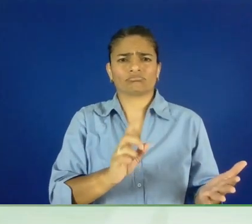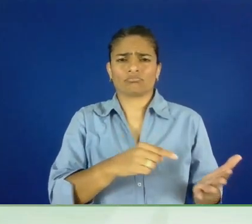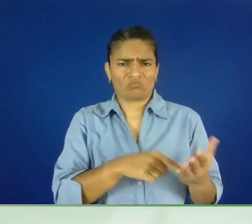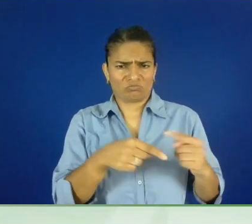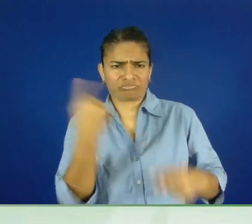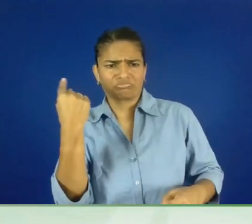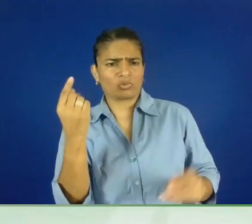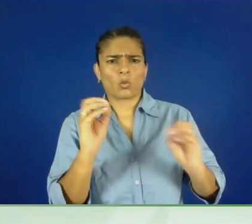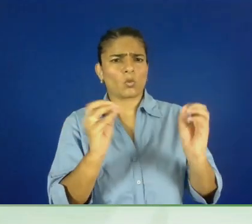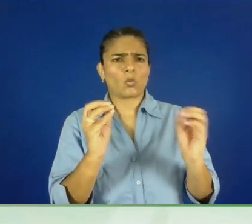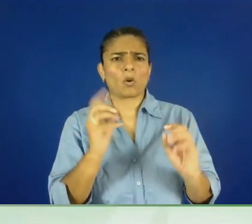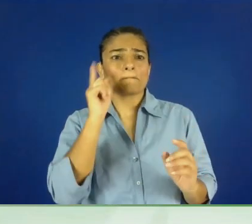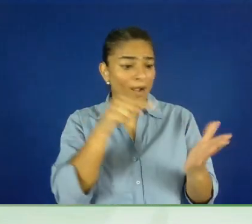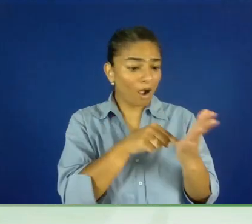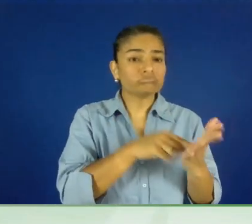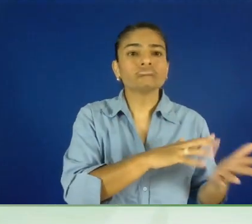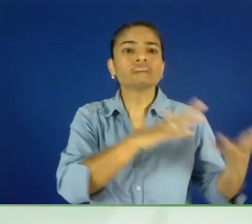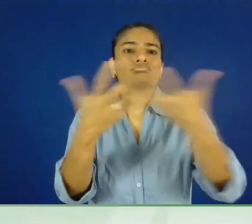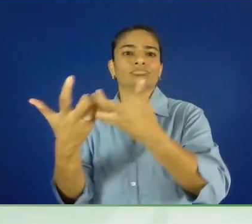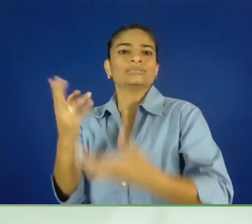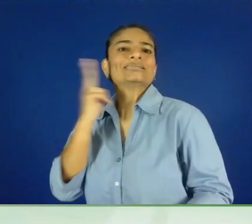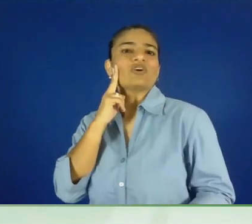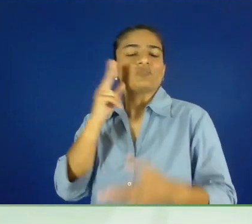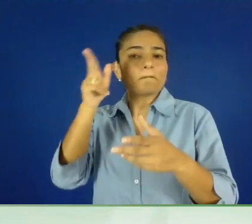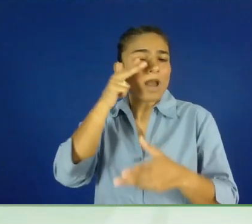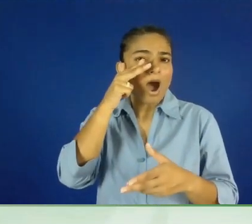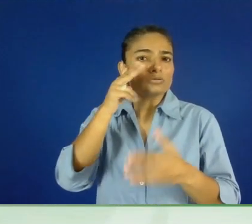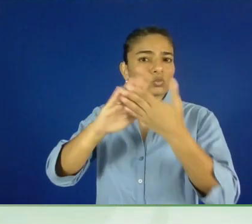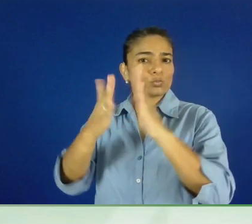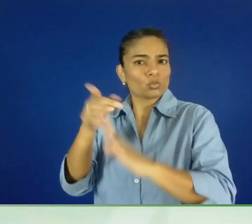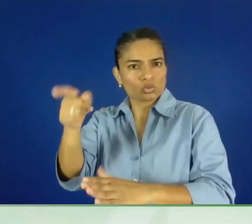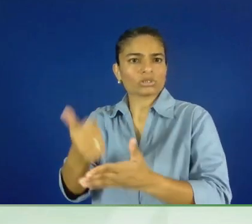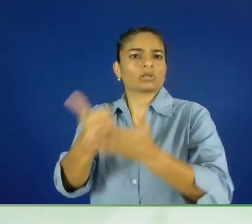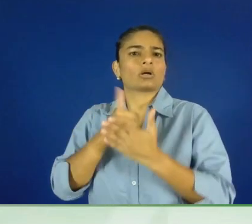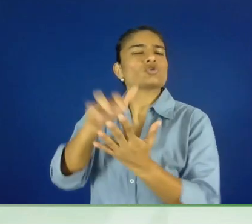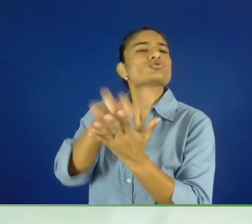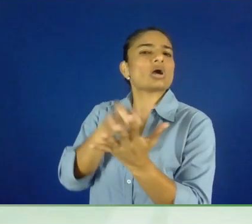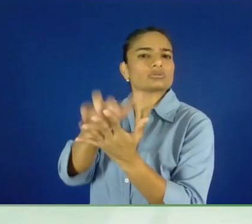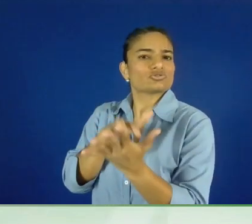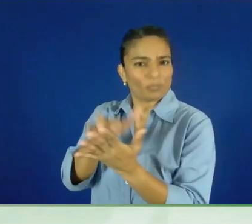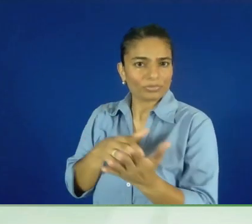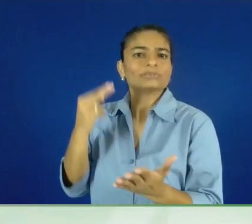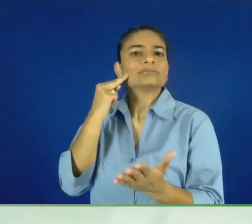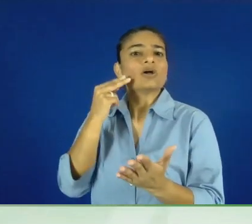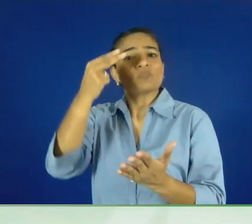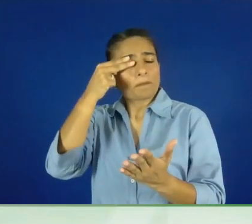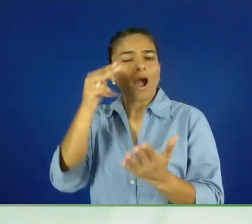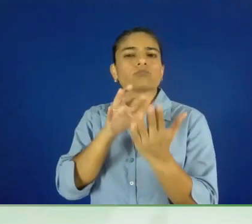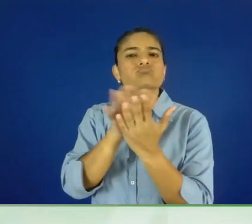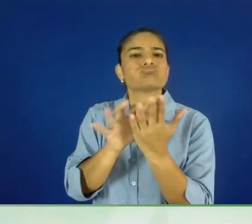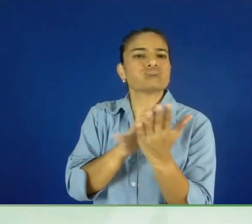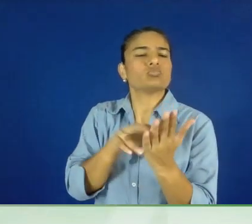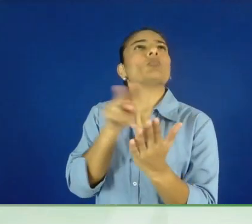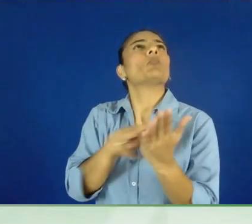Chrome browser and read from a Braille display the context of a video, the captions of a video. So the AI,